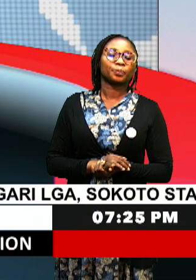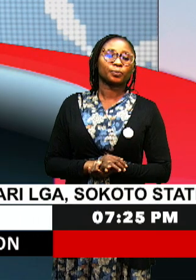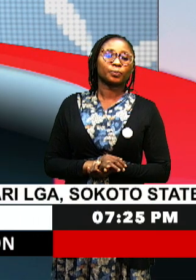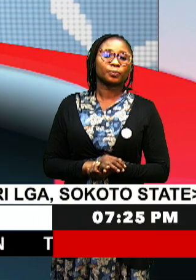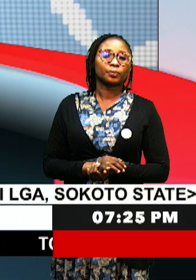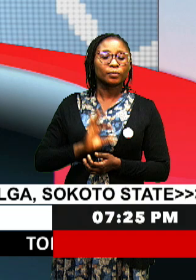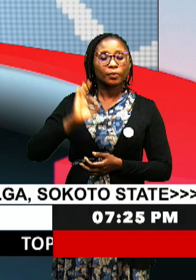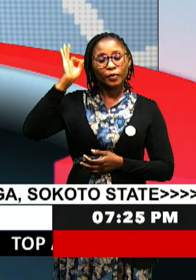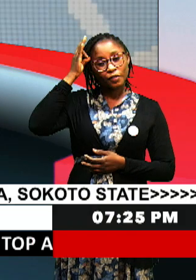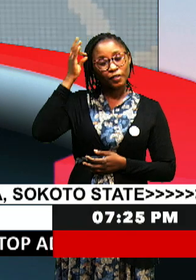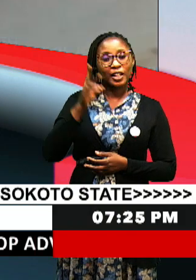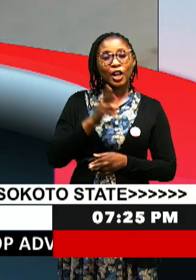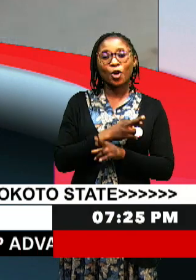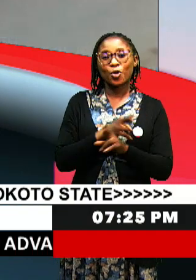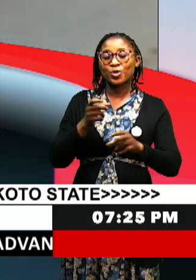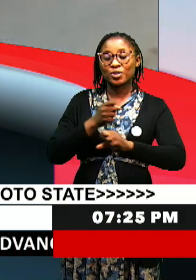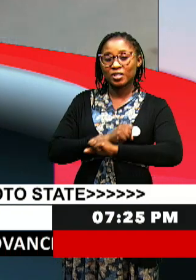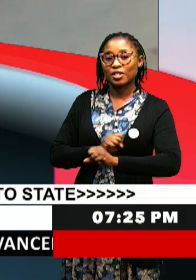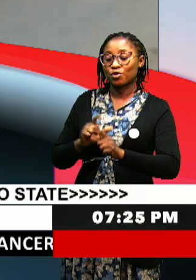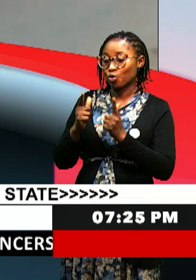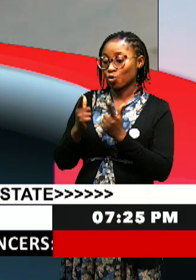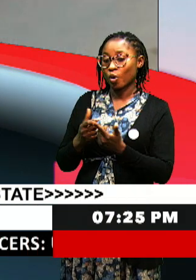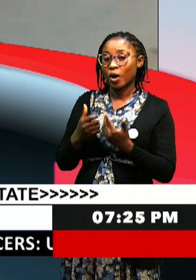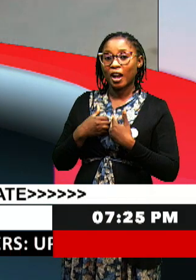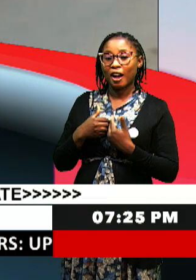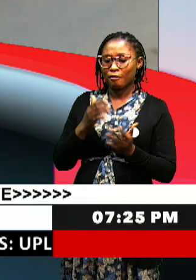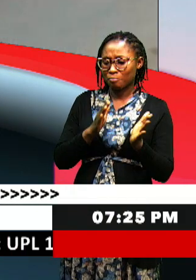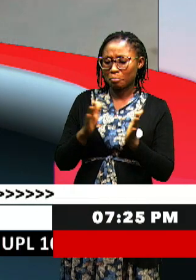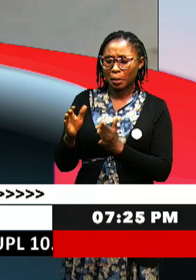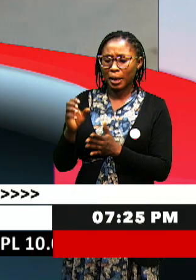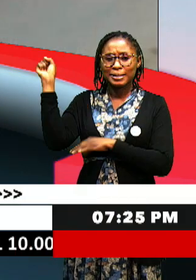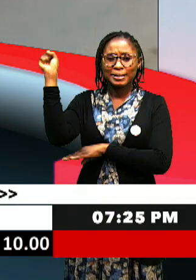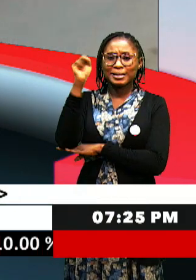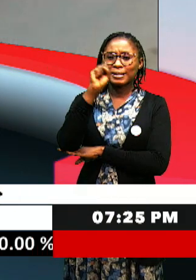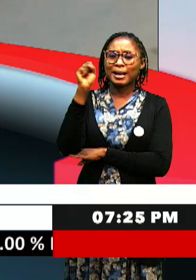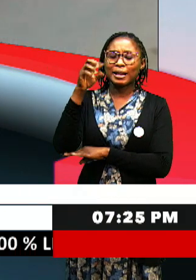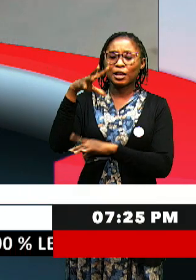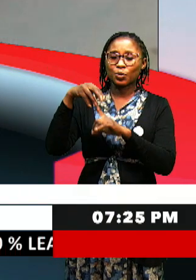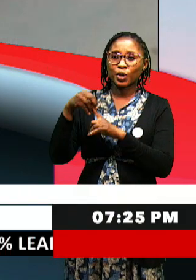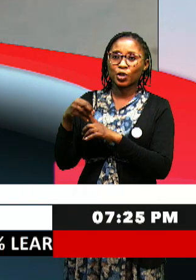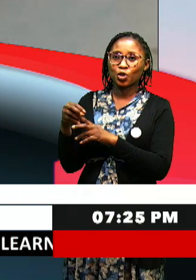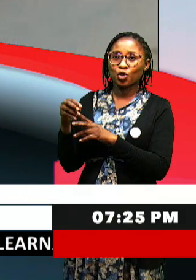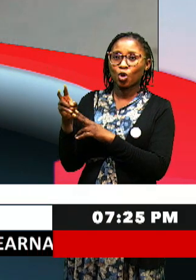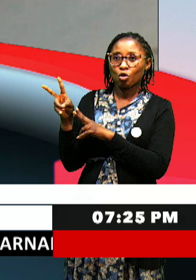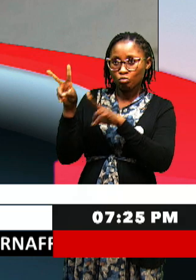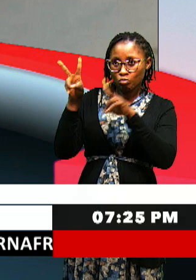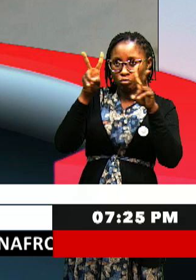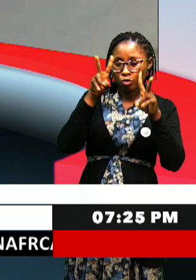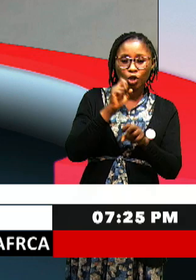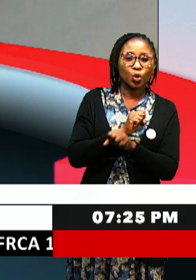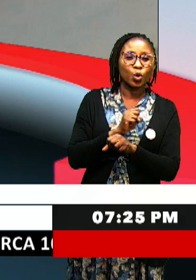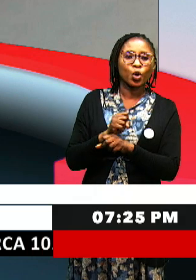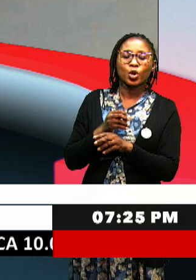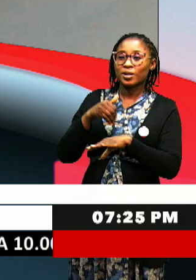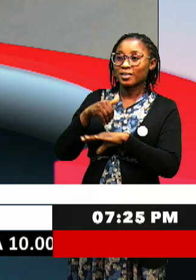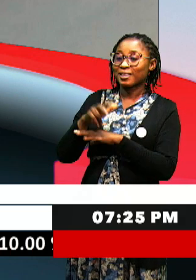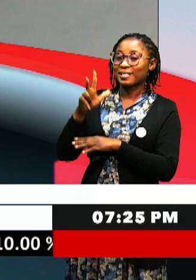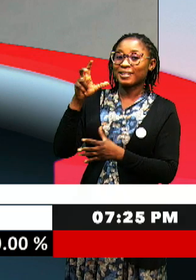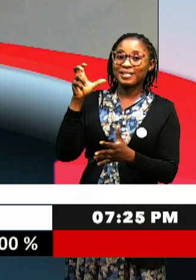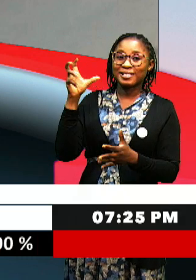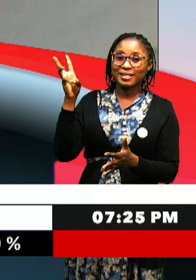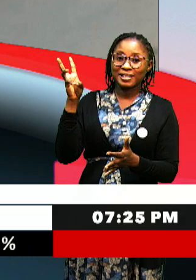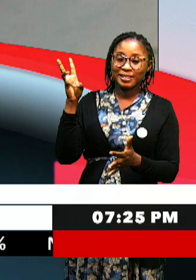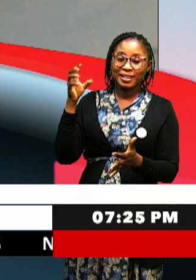The Federal Road Safety Corps has rolled out its Salah Special Patrol operations, deploying 36,000